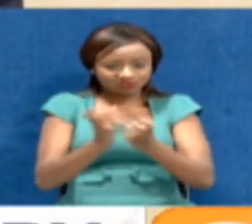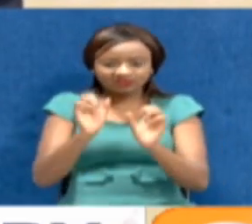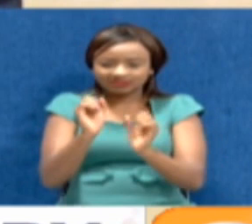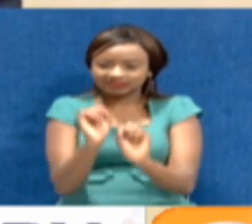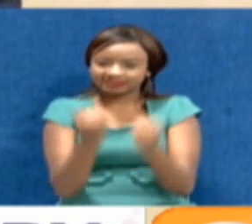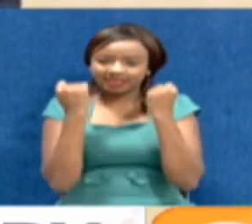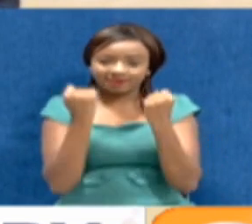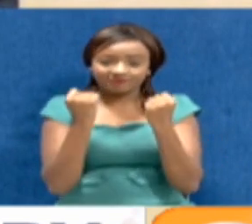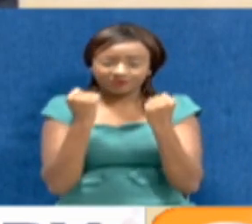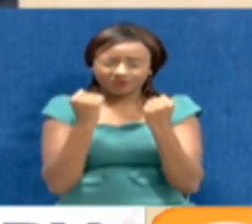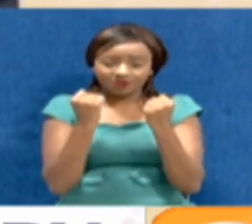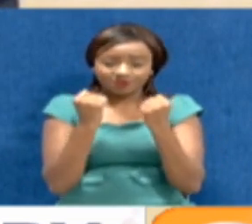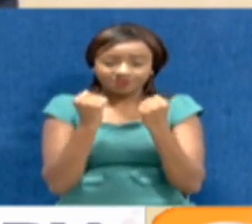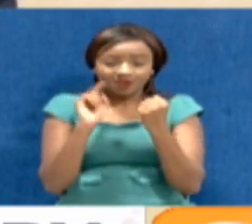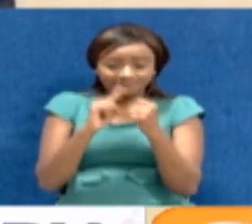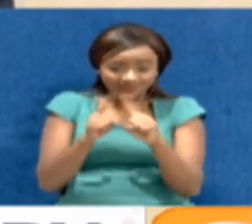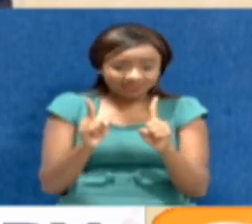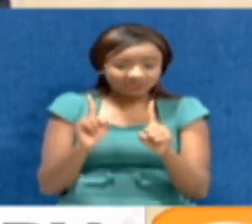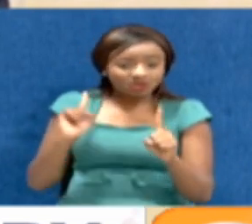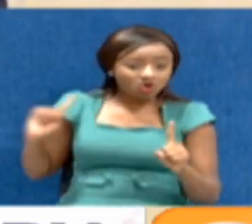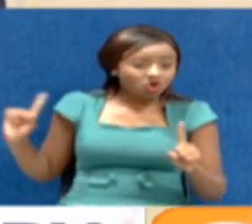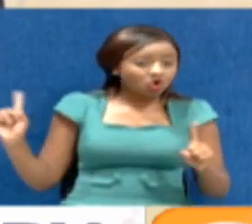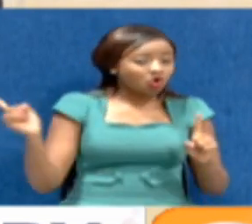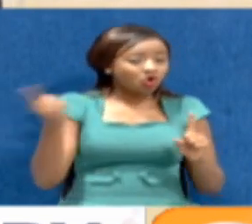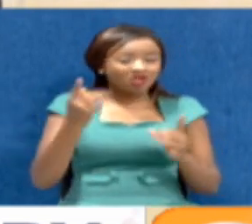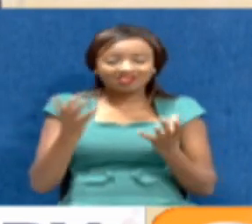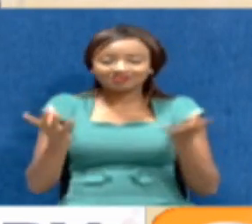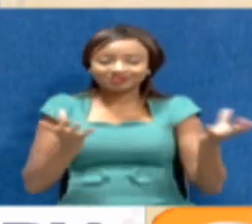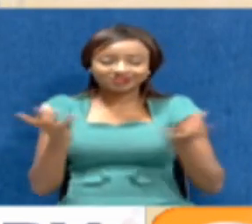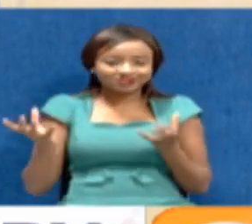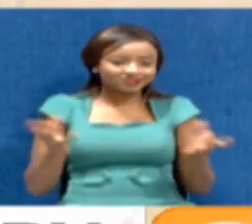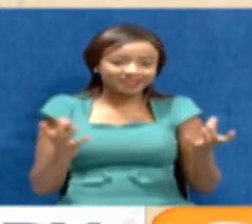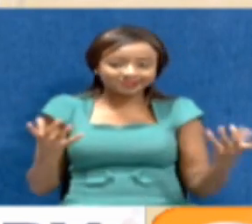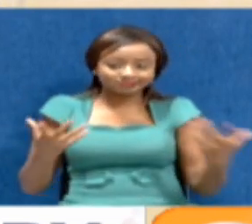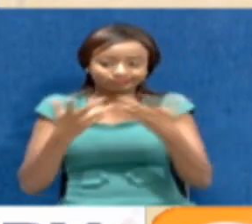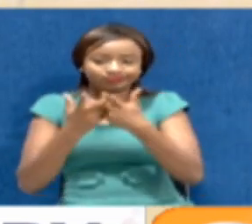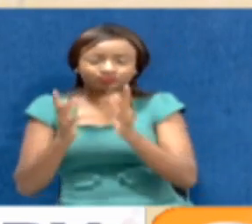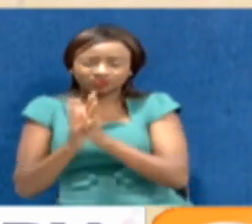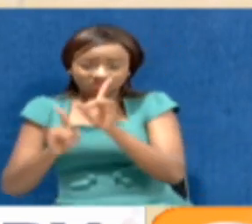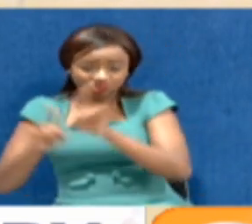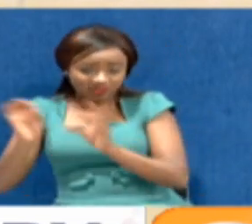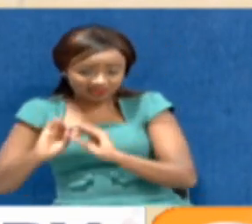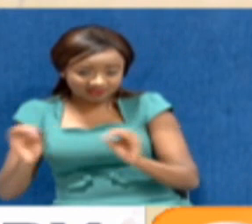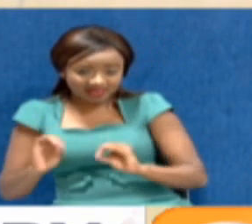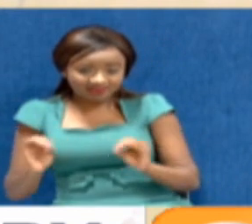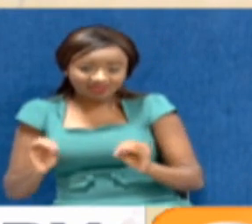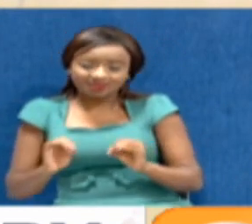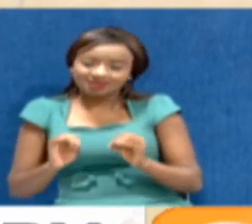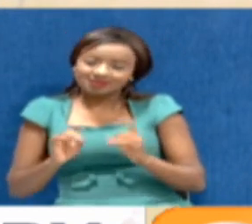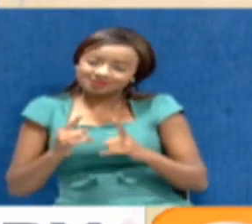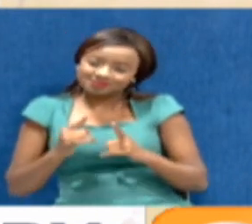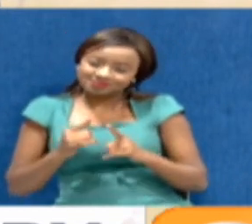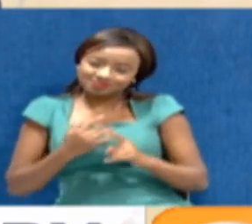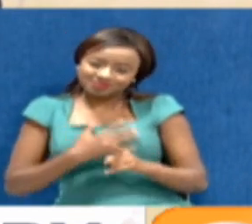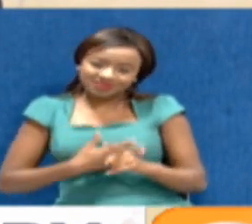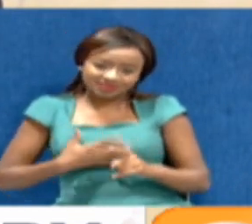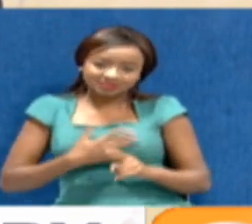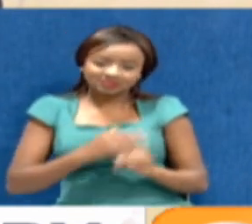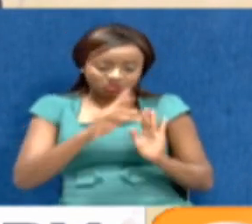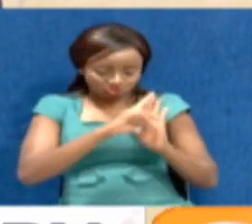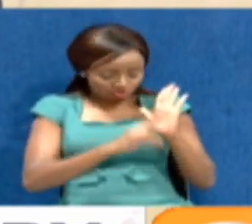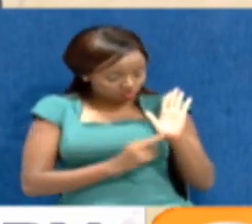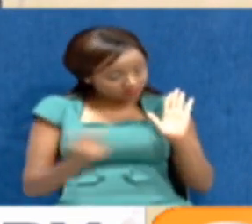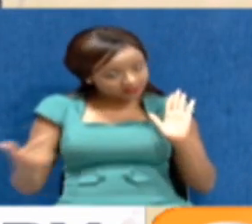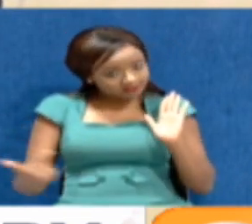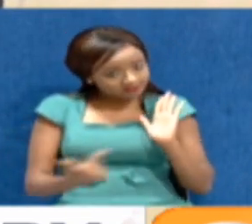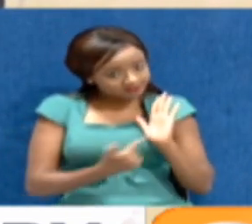As a result, all tourism and related businesses and service providers should embrace this participatory